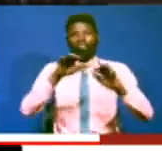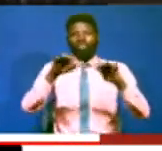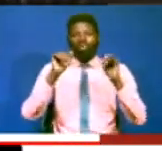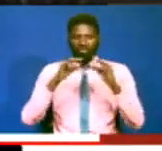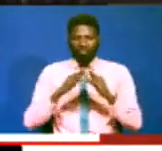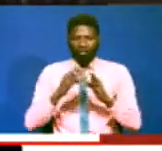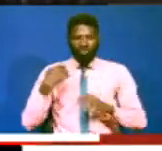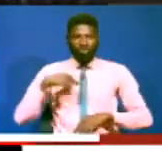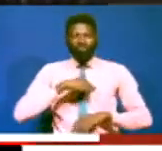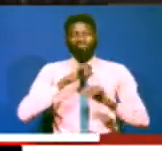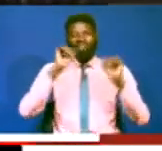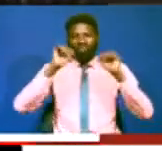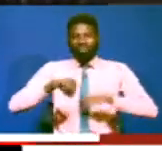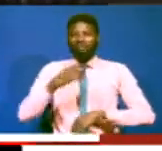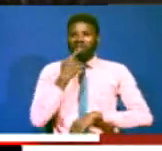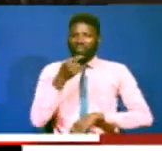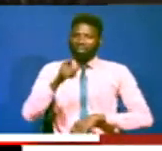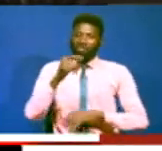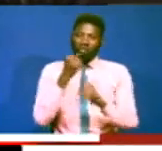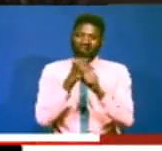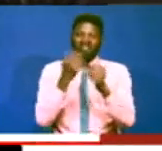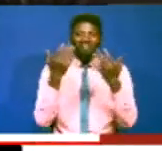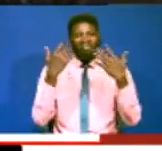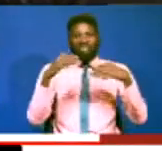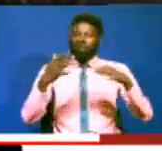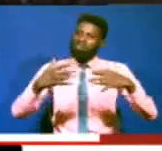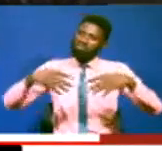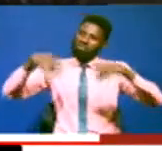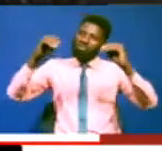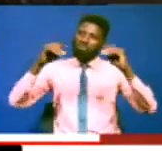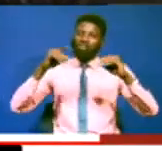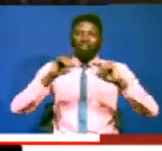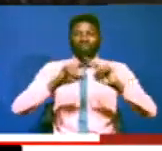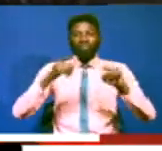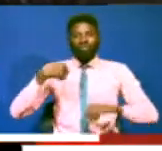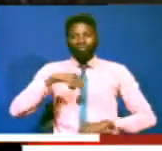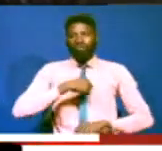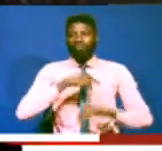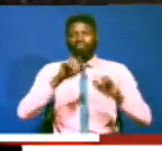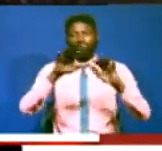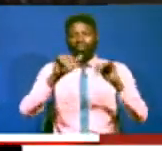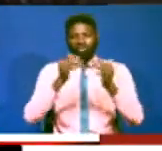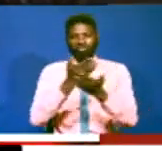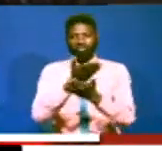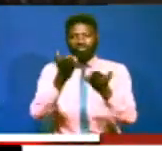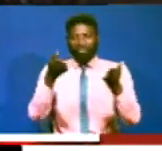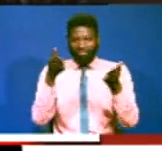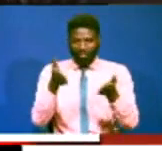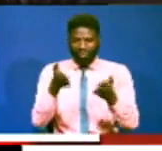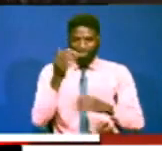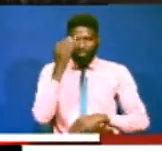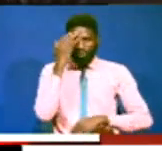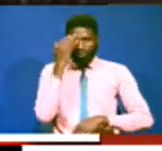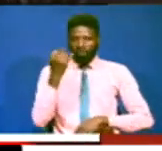to say, okay, well, they have done, let's go, let them go away. But we have called you here because we feel we